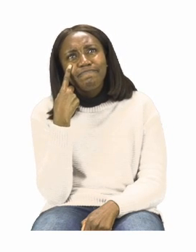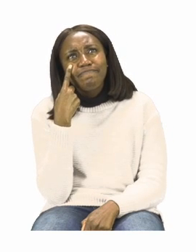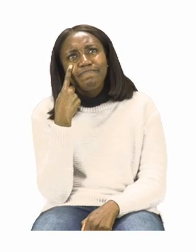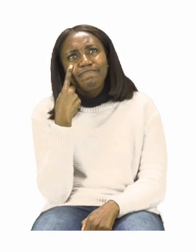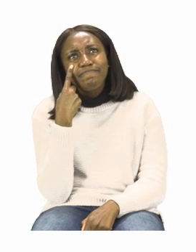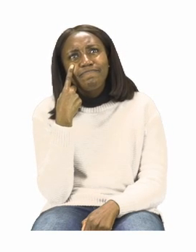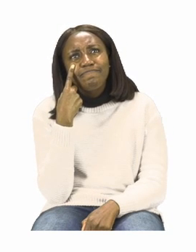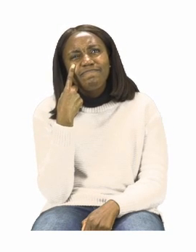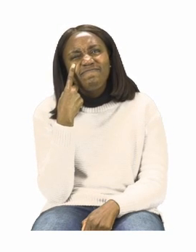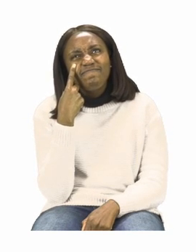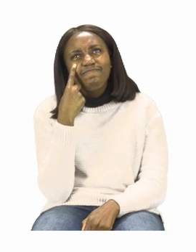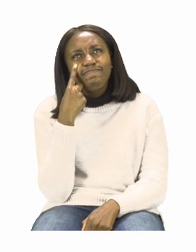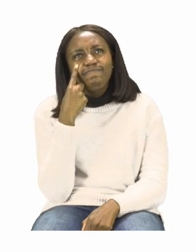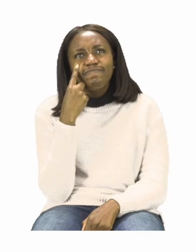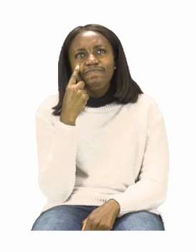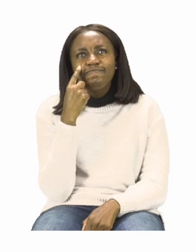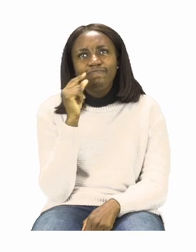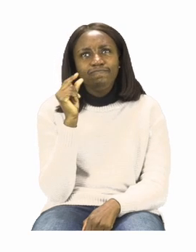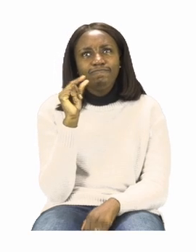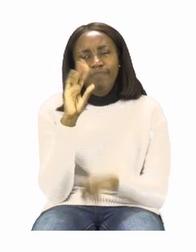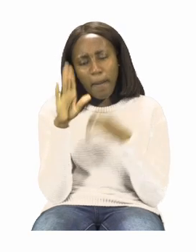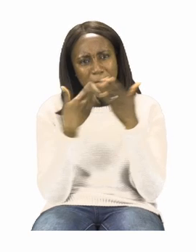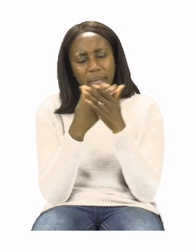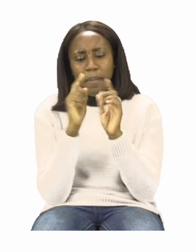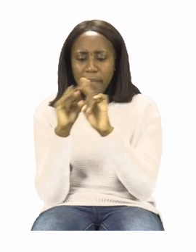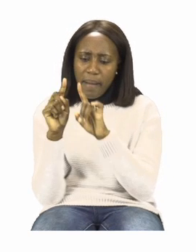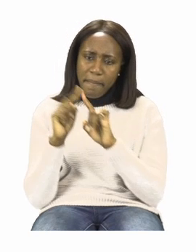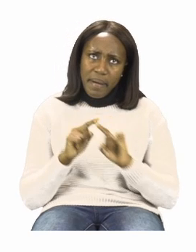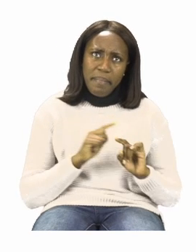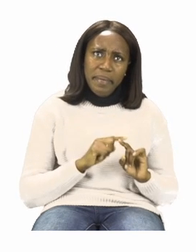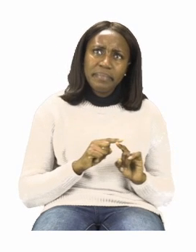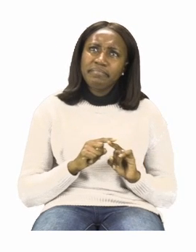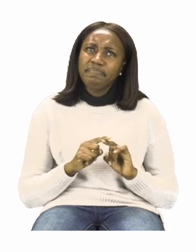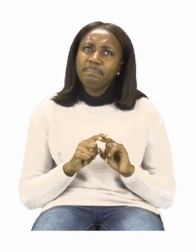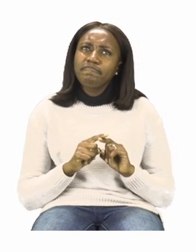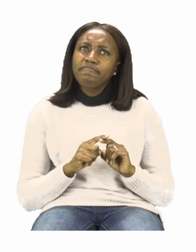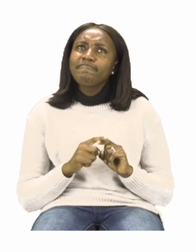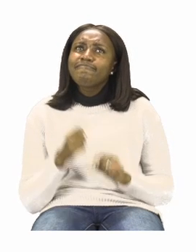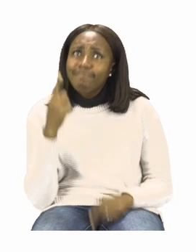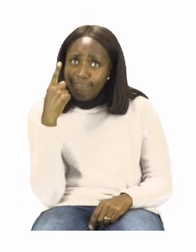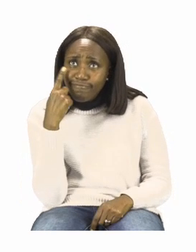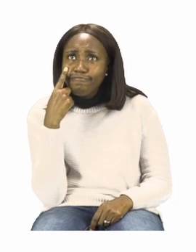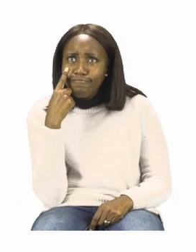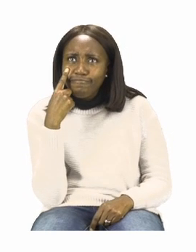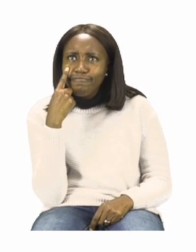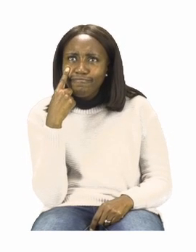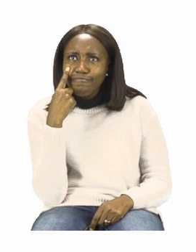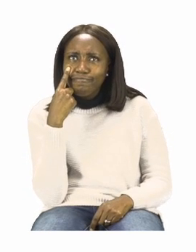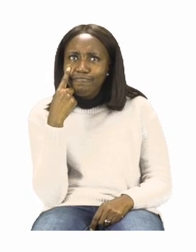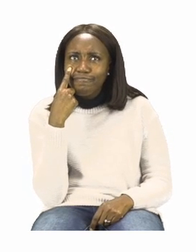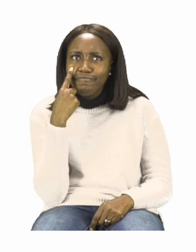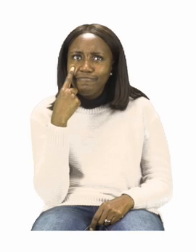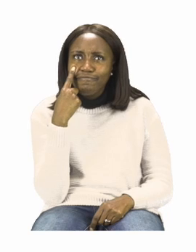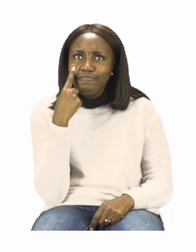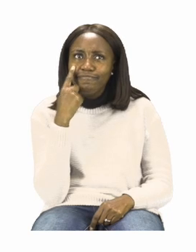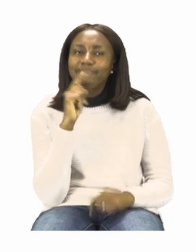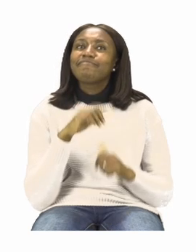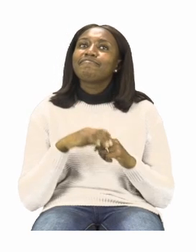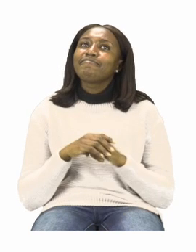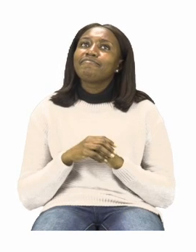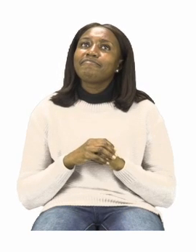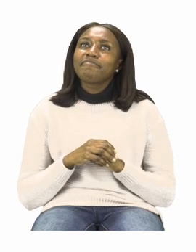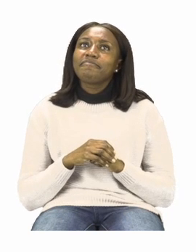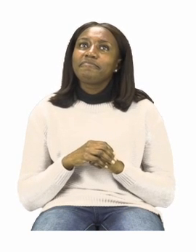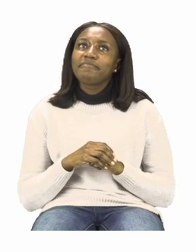a few pictures. Can you see all the pictures that are shown on page 29?